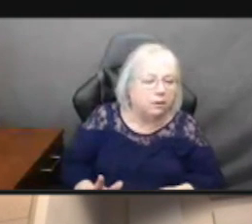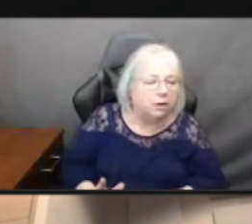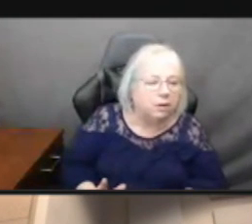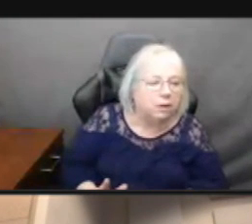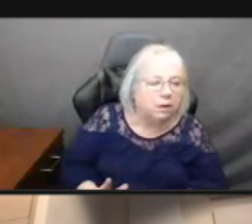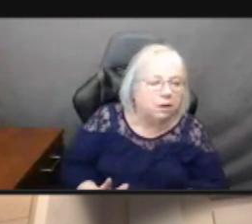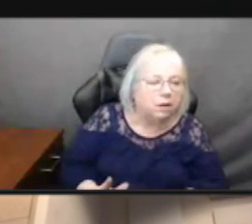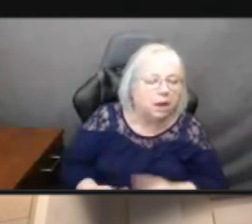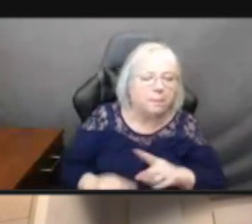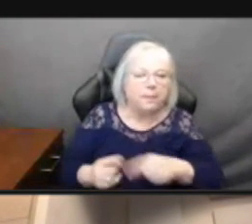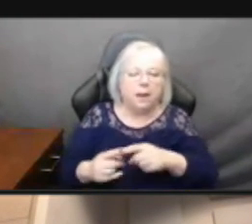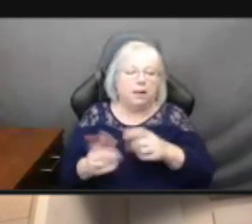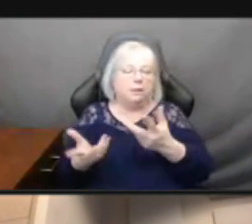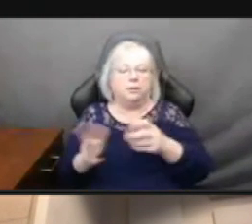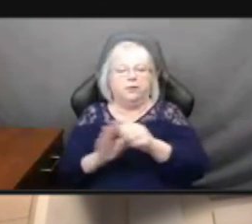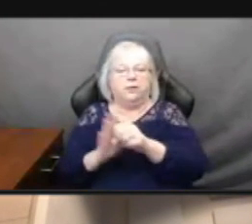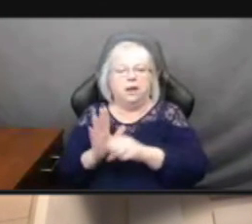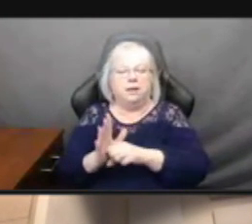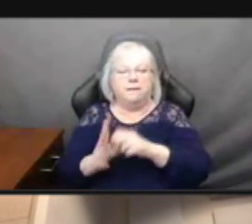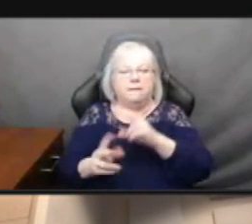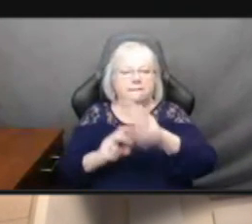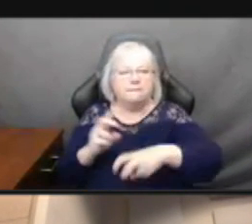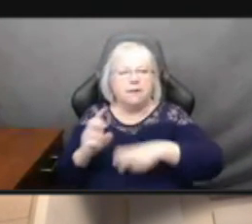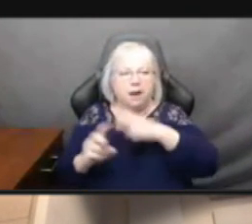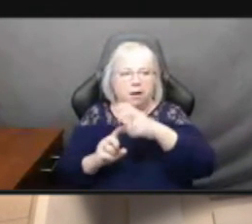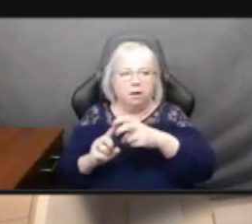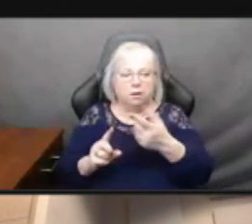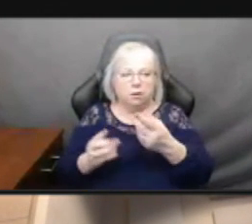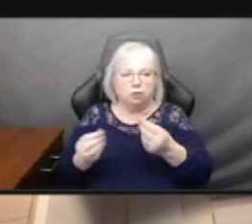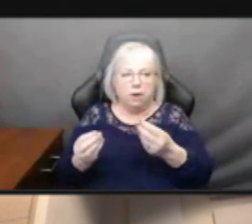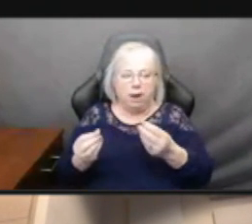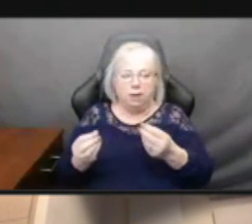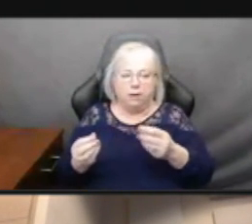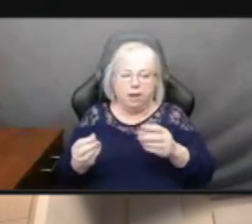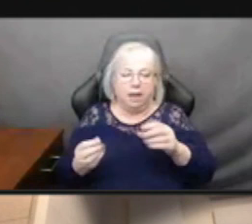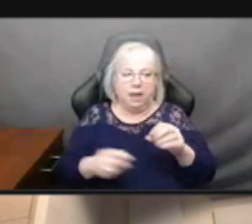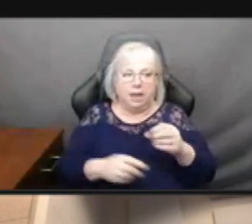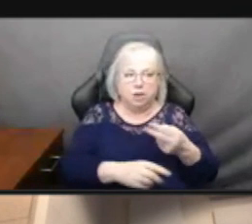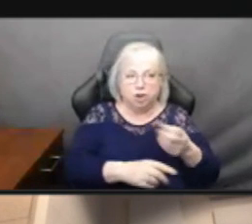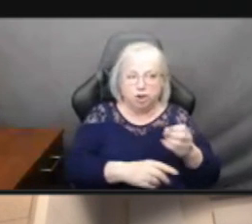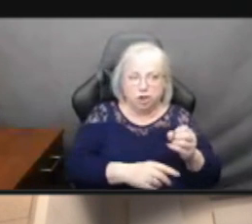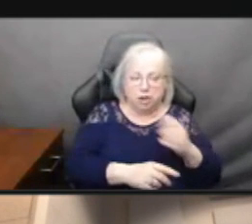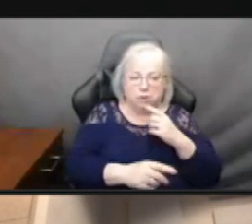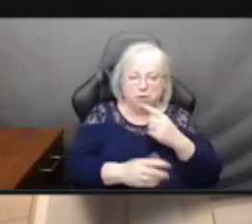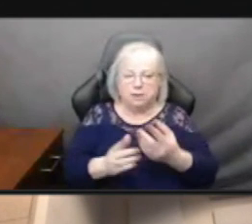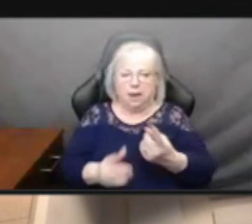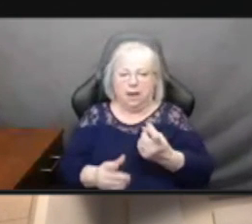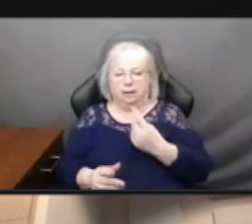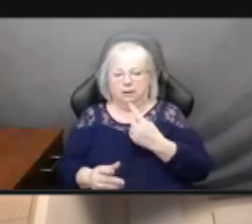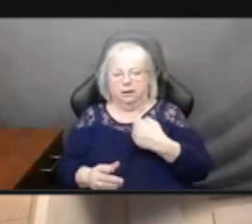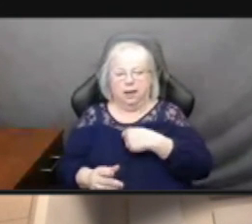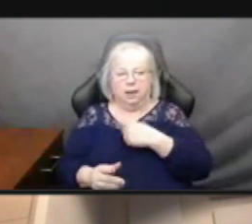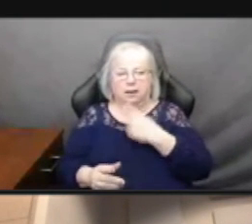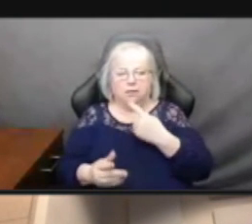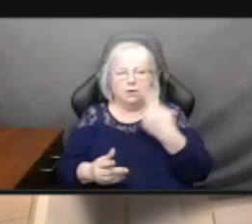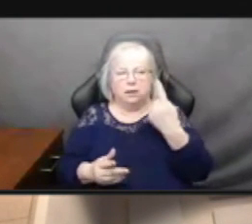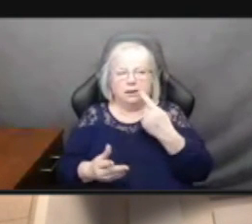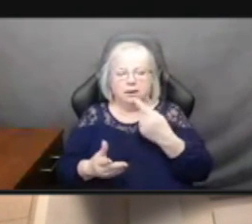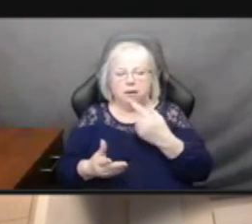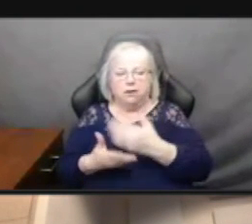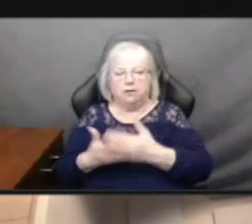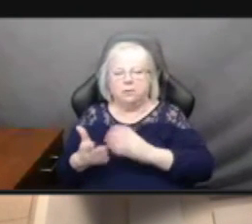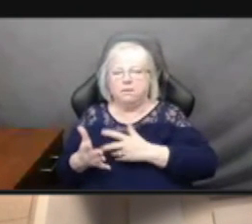State Fairground. And she was asking us to, consider allocating some of our